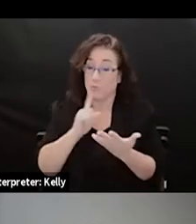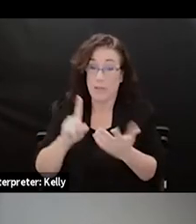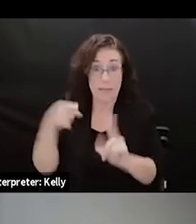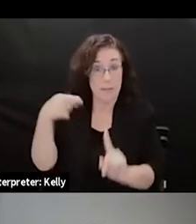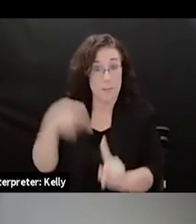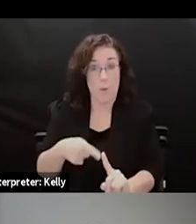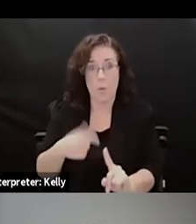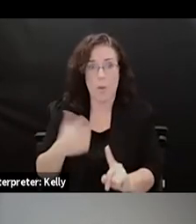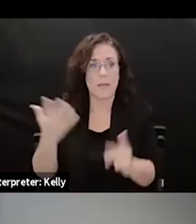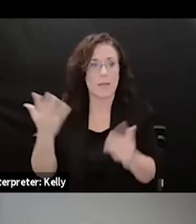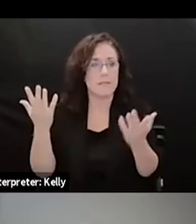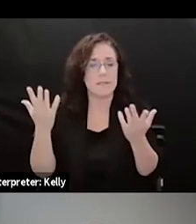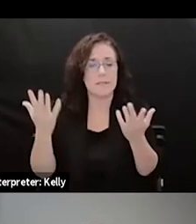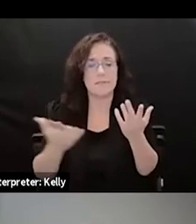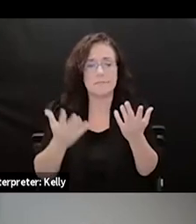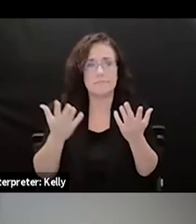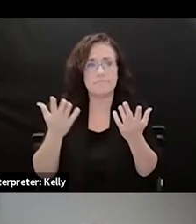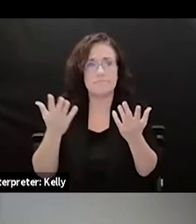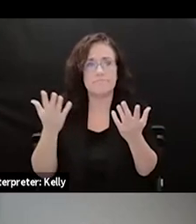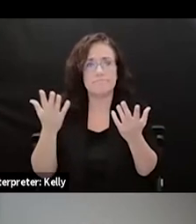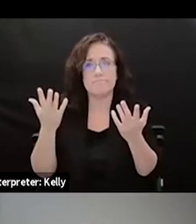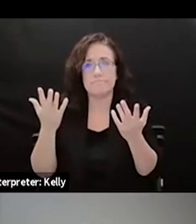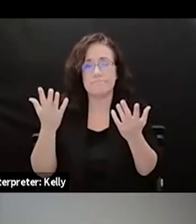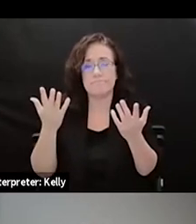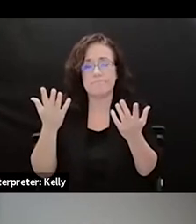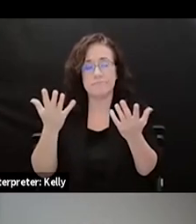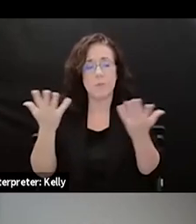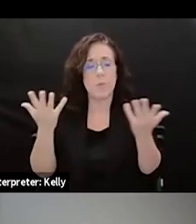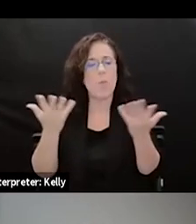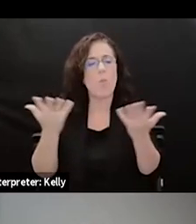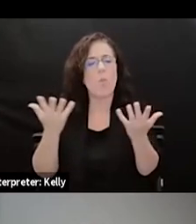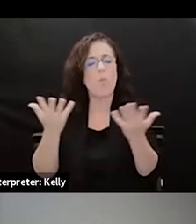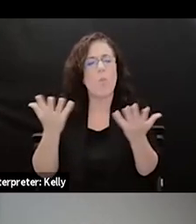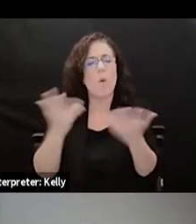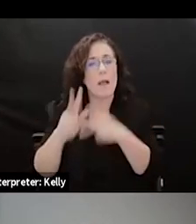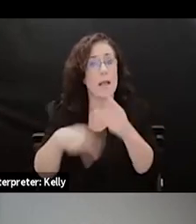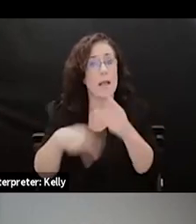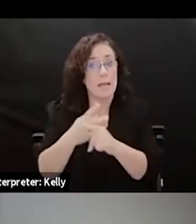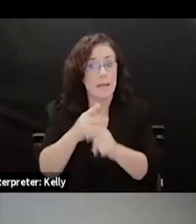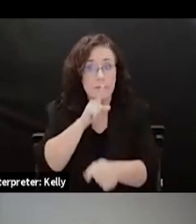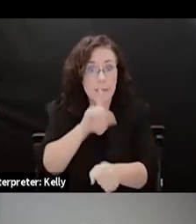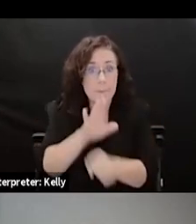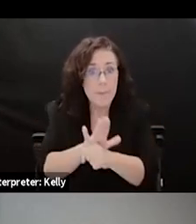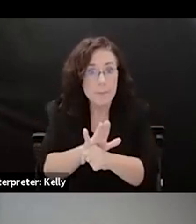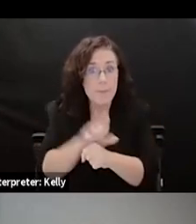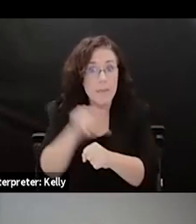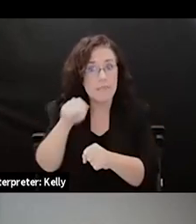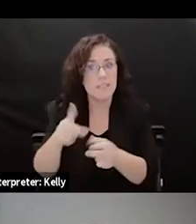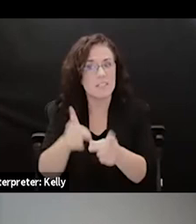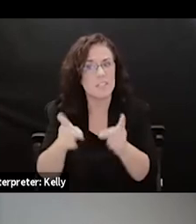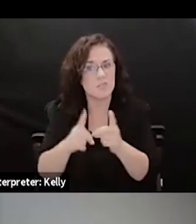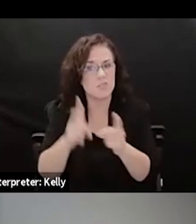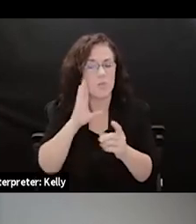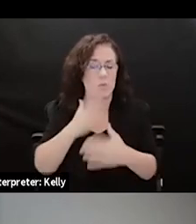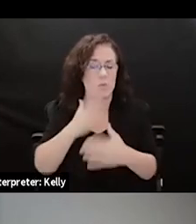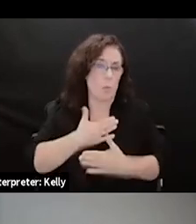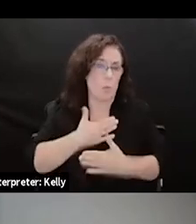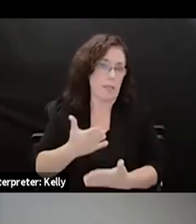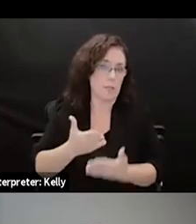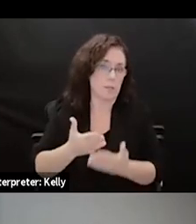what level of uh commitment the district wants to invest maybe in resources in